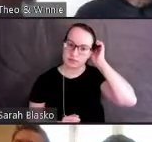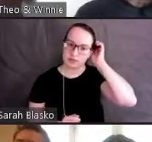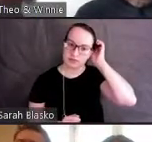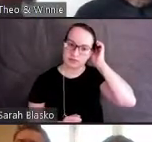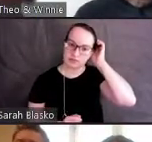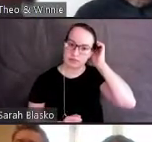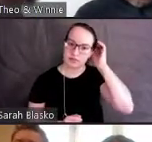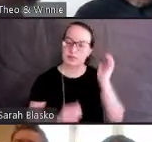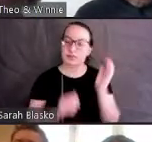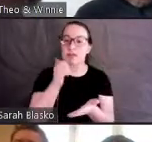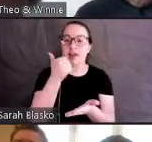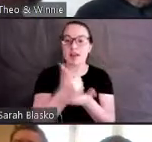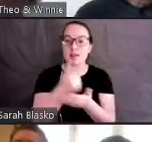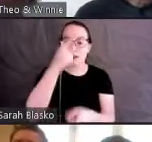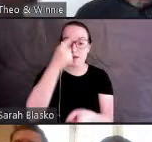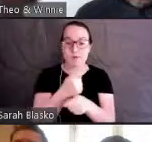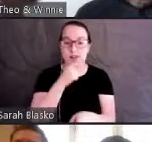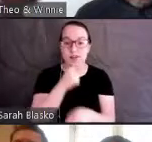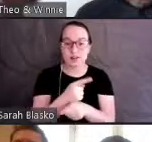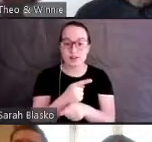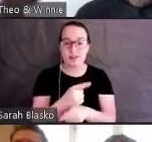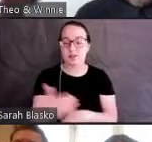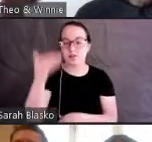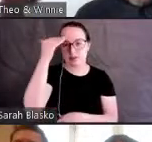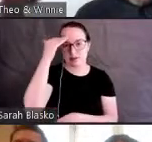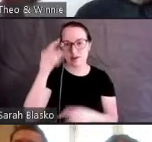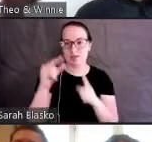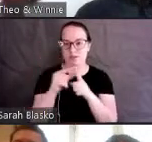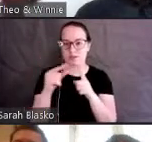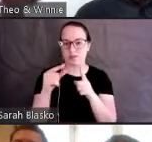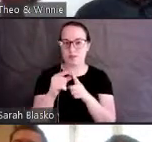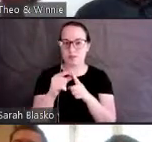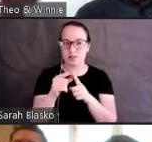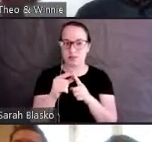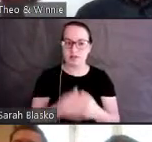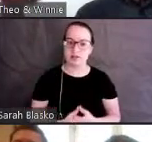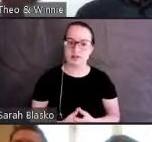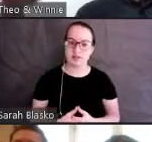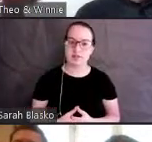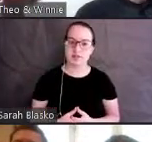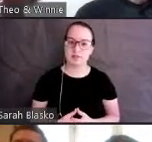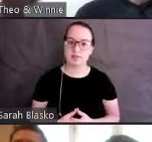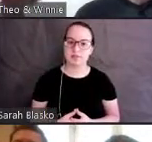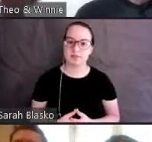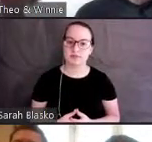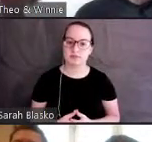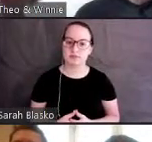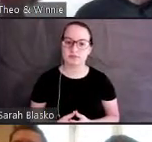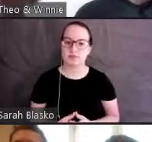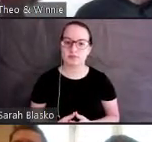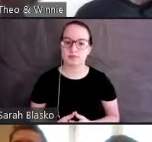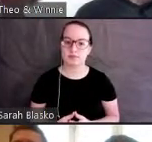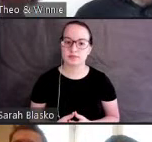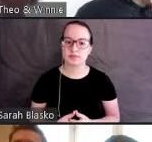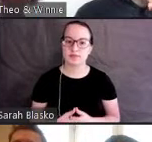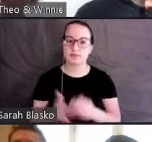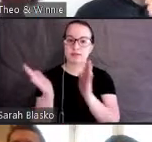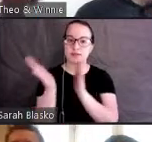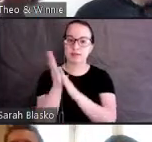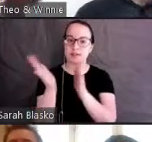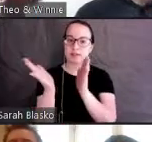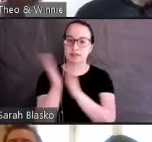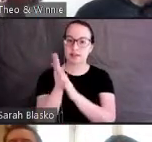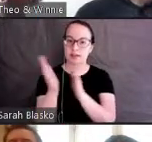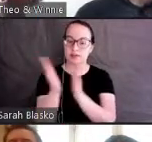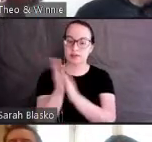Amen, brothers and sisters. We know these words just put to a special arrangement. Let's go ahead and get started. Just clap your hands and we all can